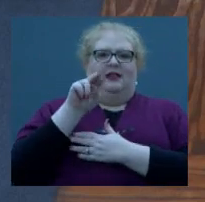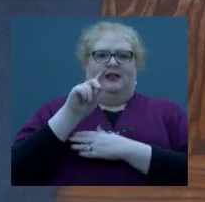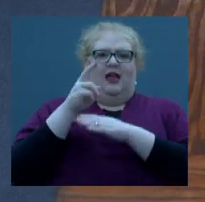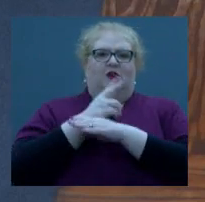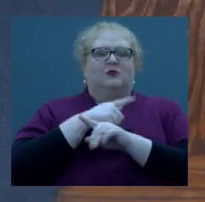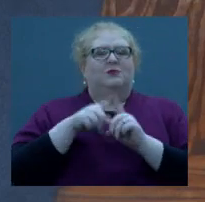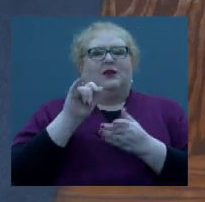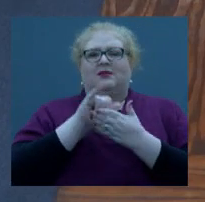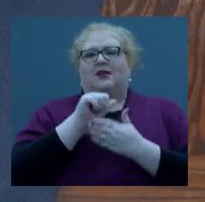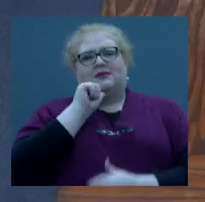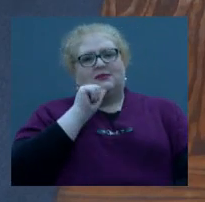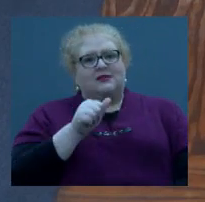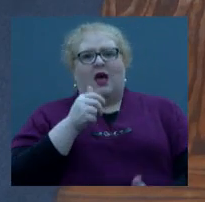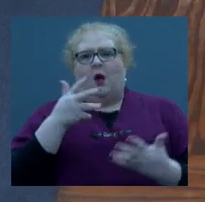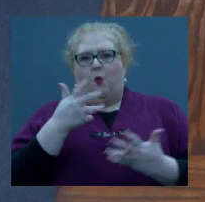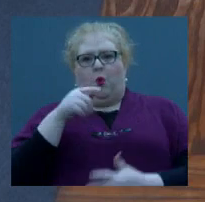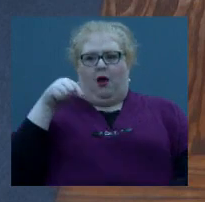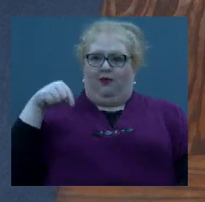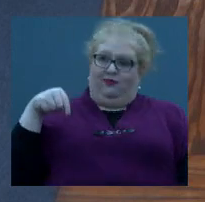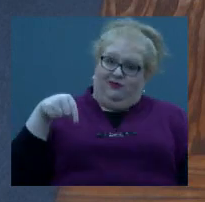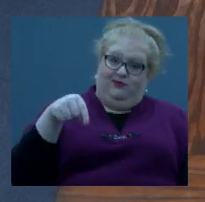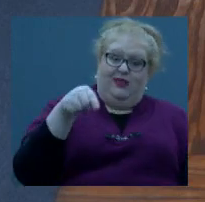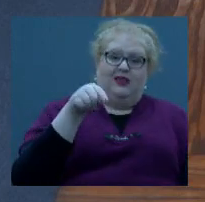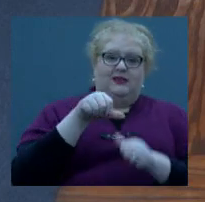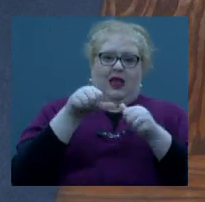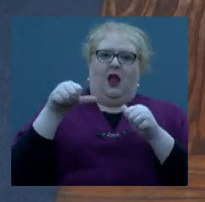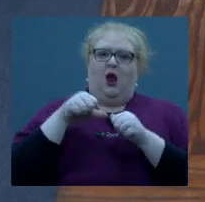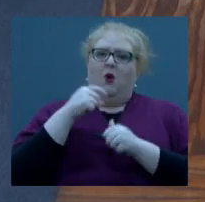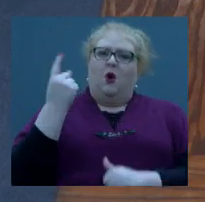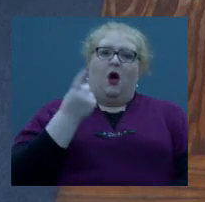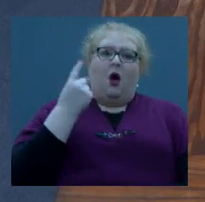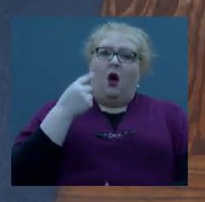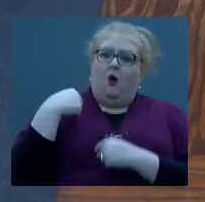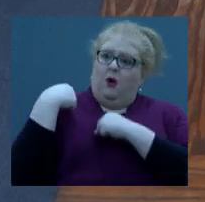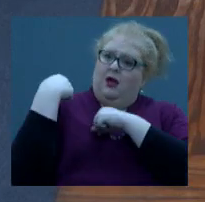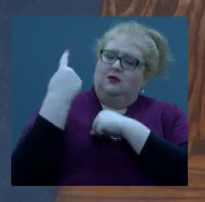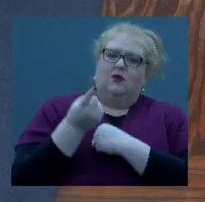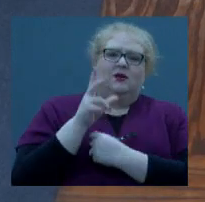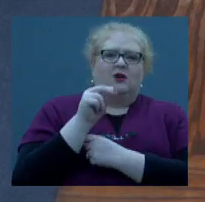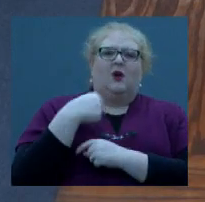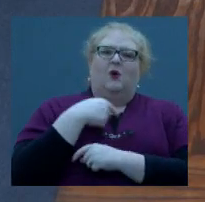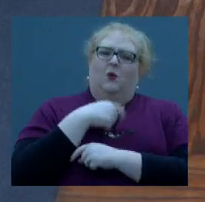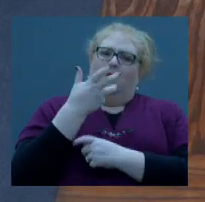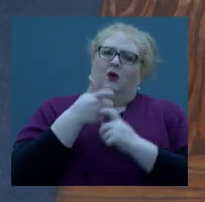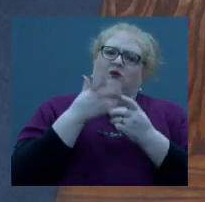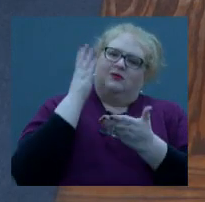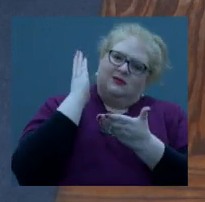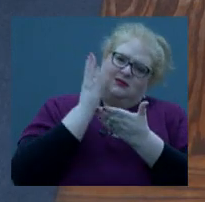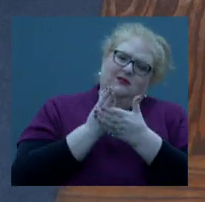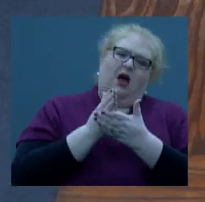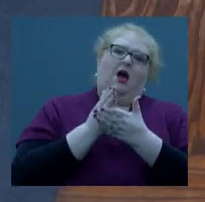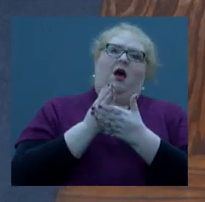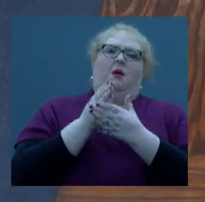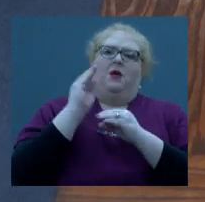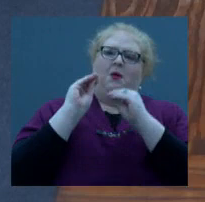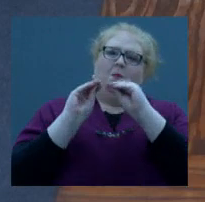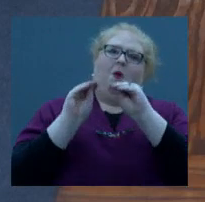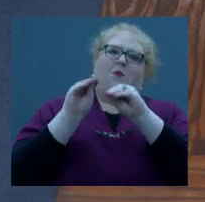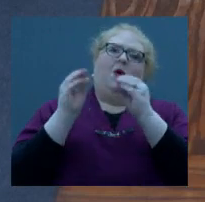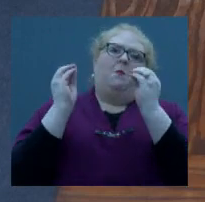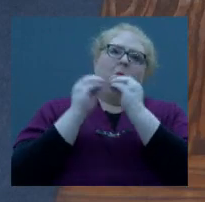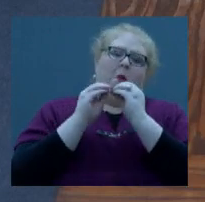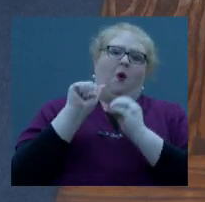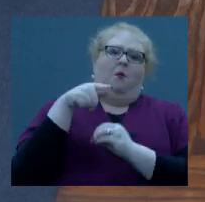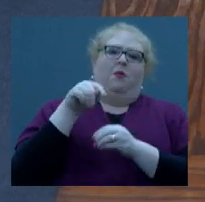it always was. So the Planning Commission can stop this influx of apartments into our neighborhood. The Woodlands Edge and